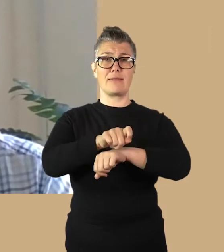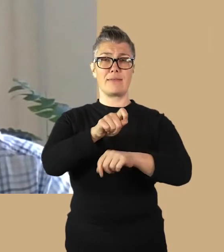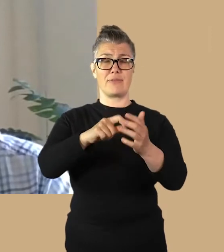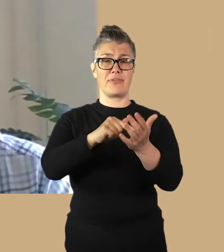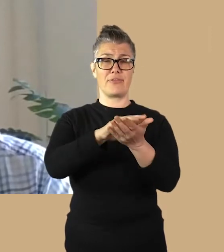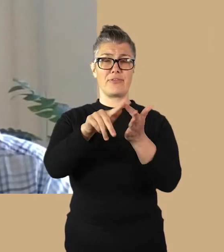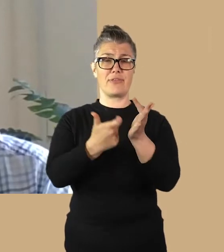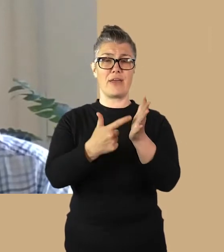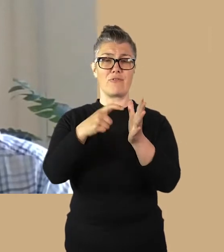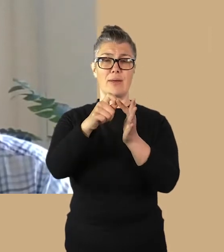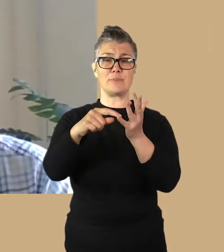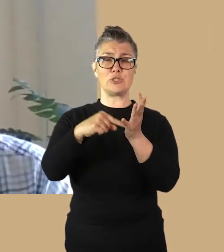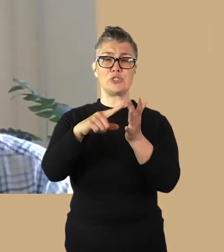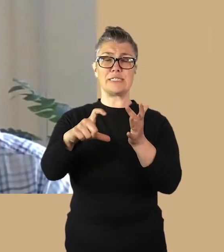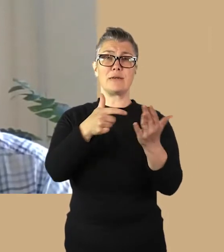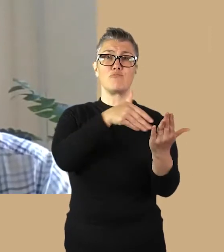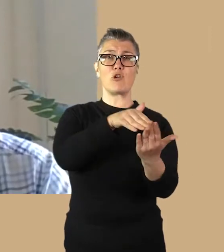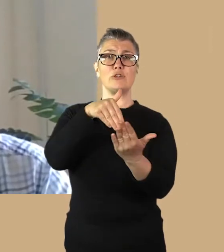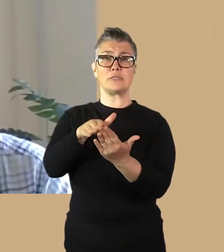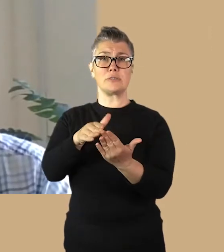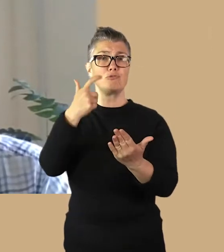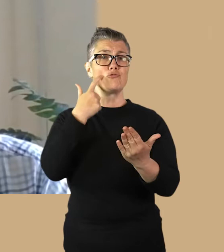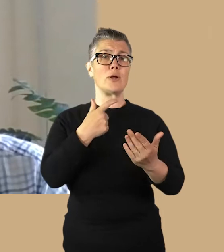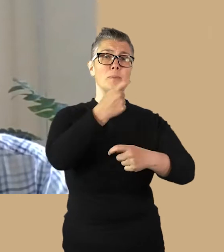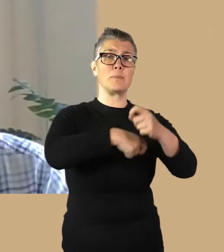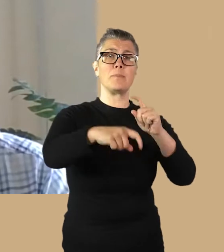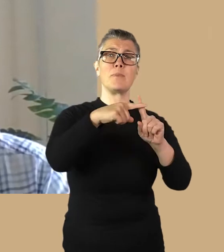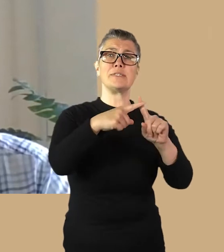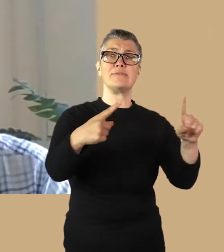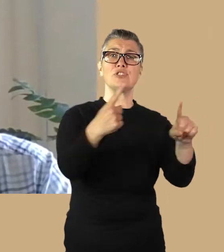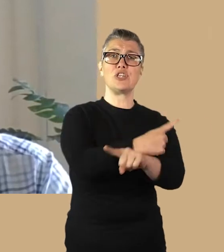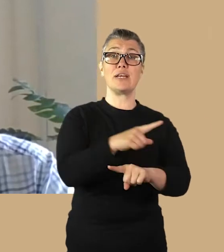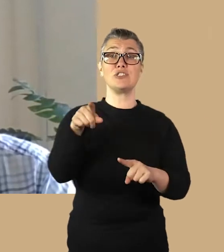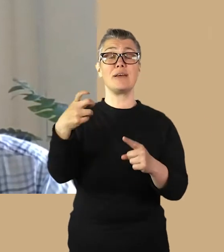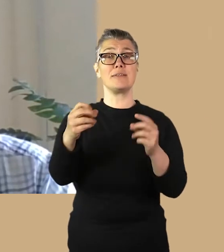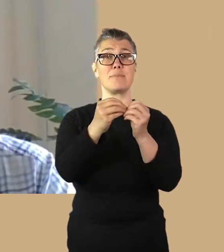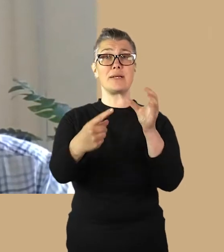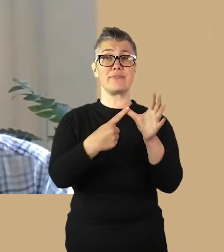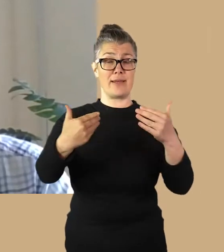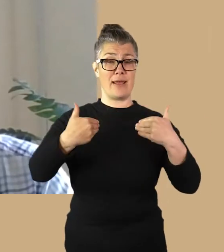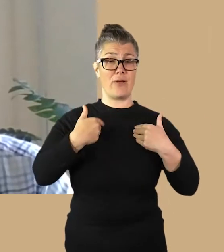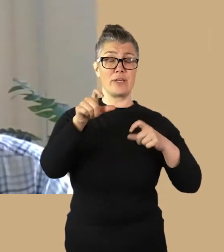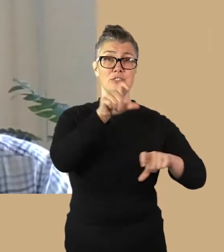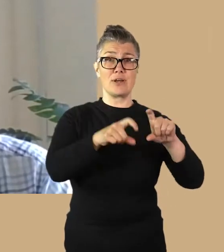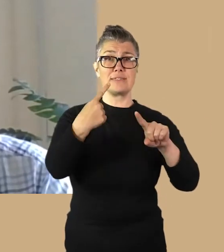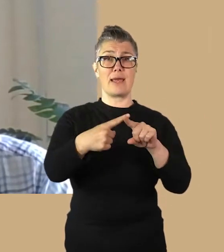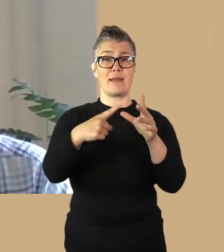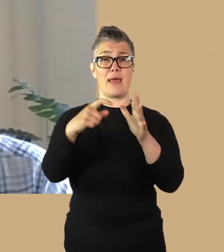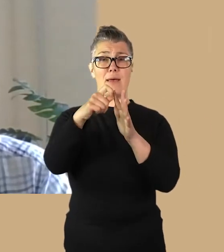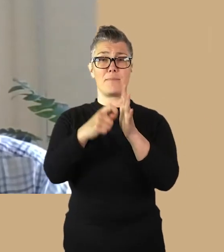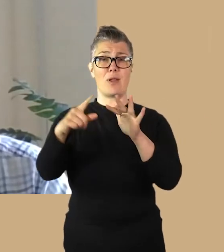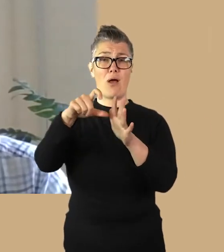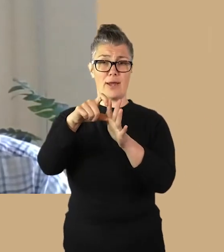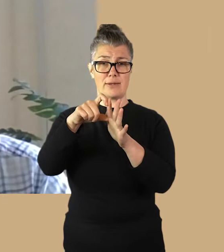approach interventions using holistic approach to bring positive change. Hitika holds a Bachelor of Health Science, a Bachelor of Applied